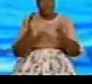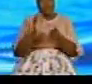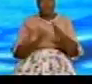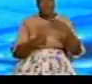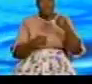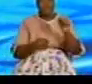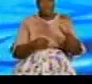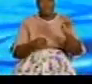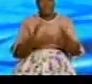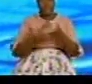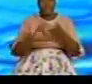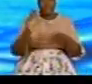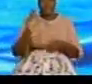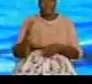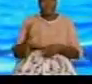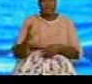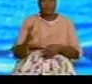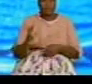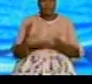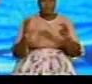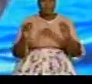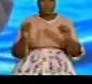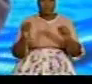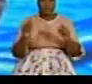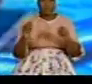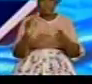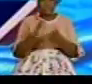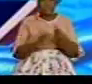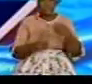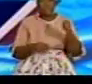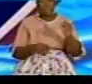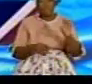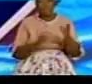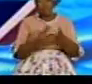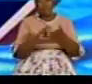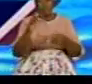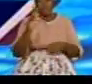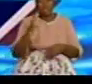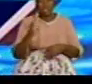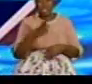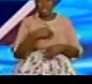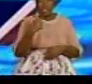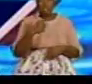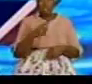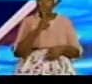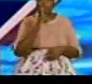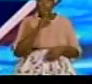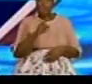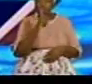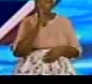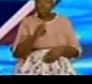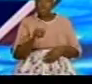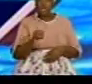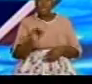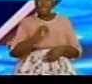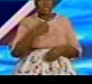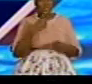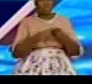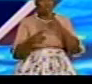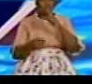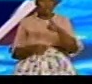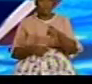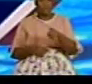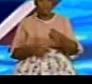3. In Matthew chapter 18, verse 3, and said, verily I say unto you,